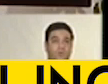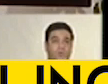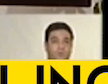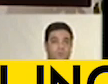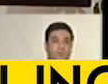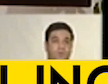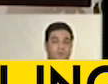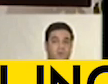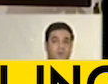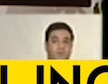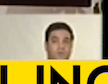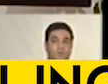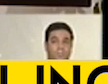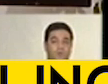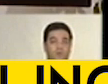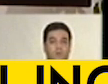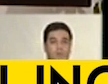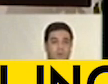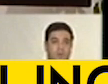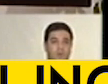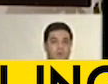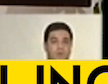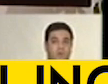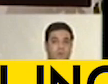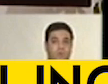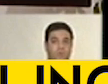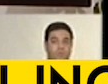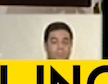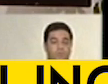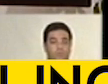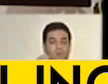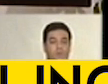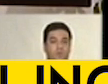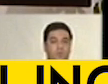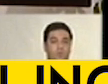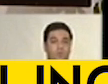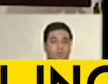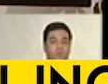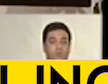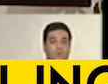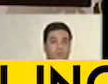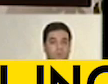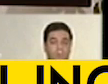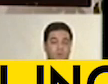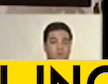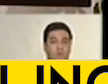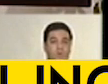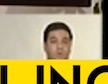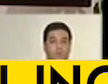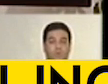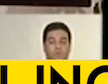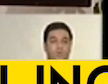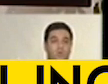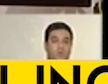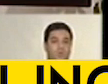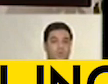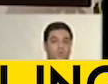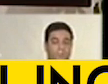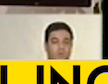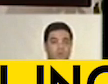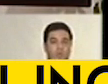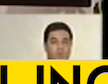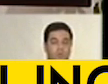Demak, bu yerda sizlarga umumiy ma'noda yozilganki, kishilarning ona yurtiga sadoqati,